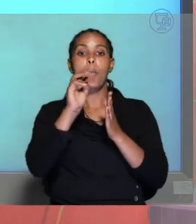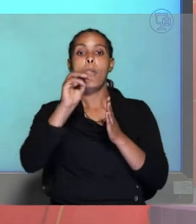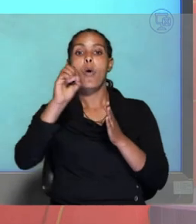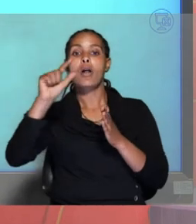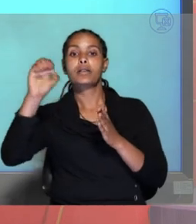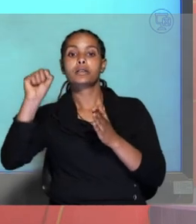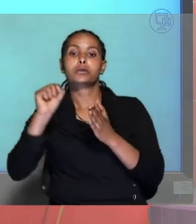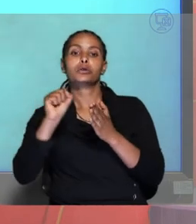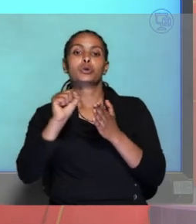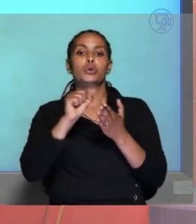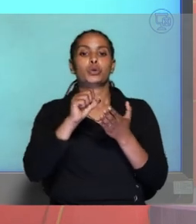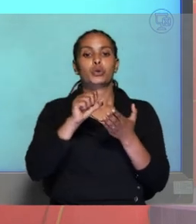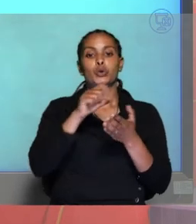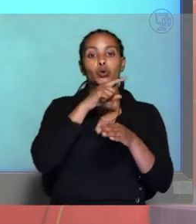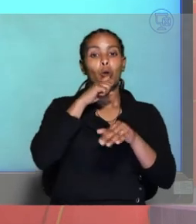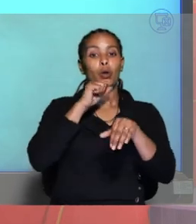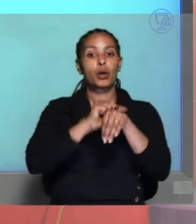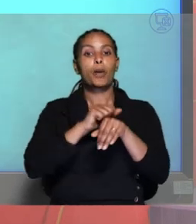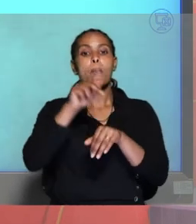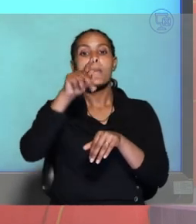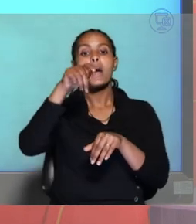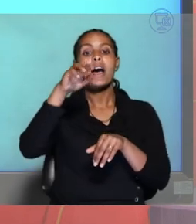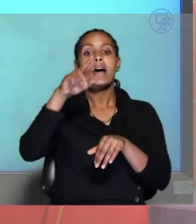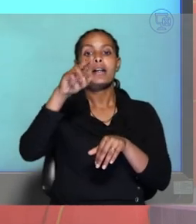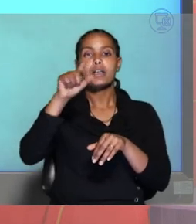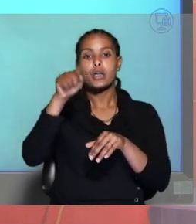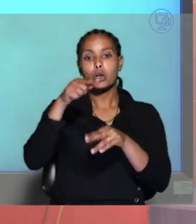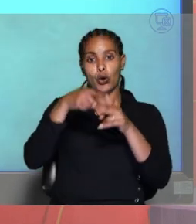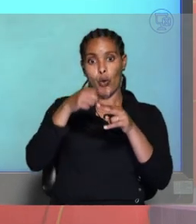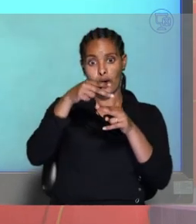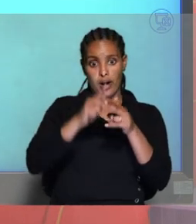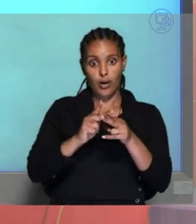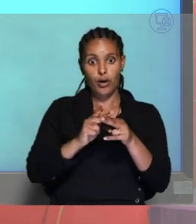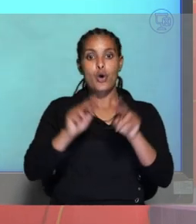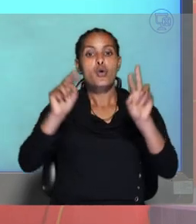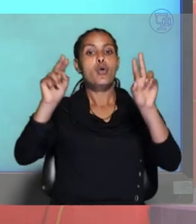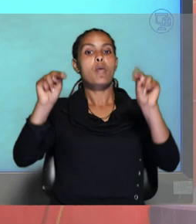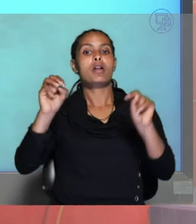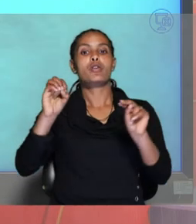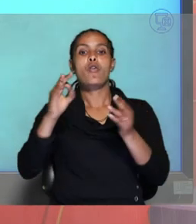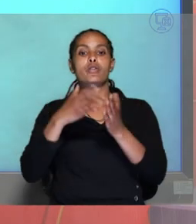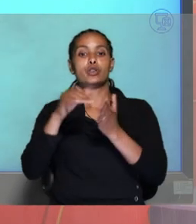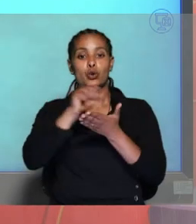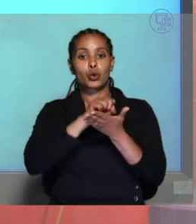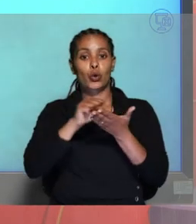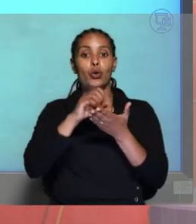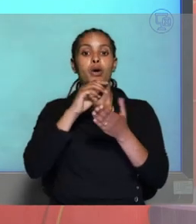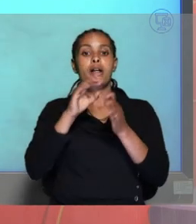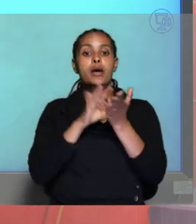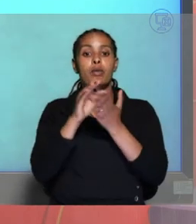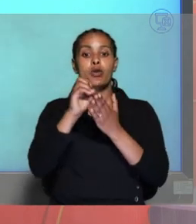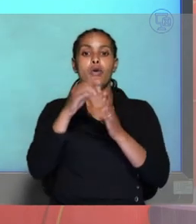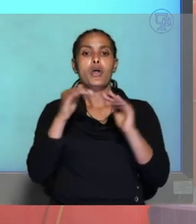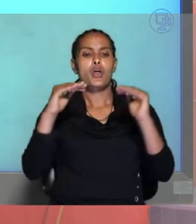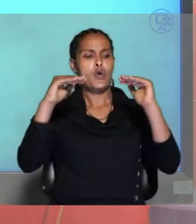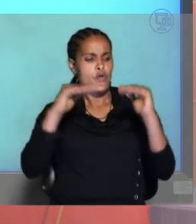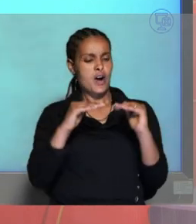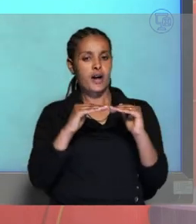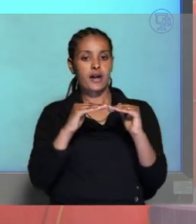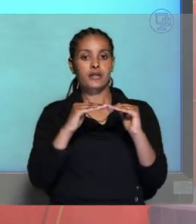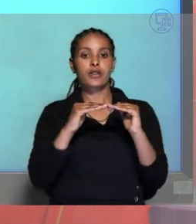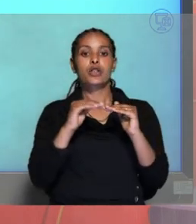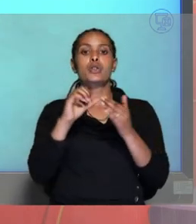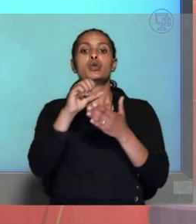of solute per kilogram of solvent. Normality of the solution is number of equivalents